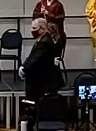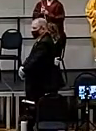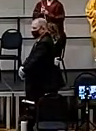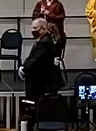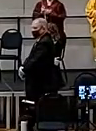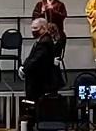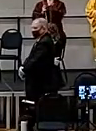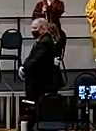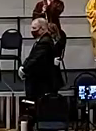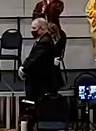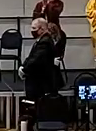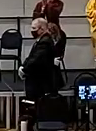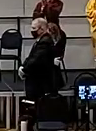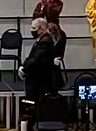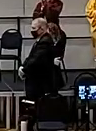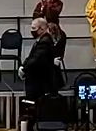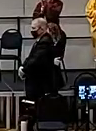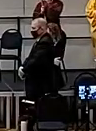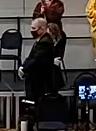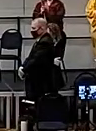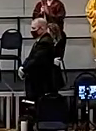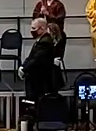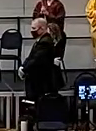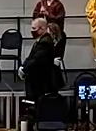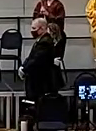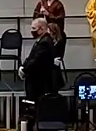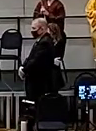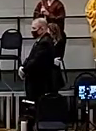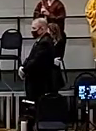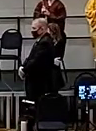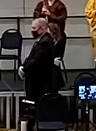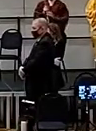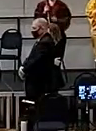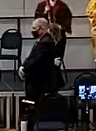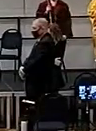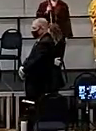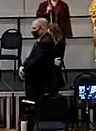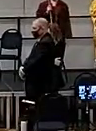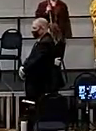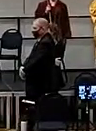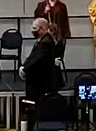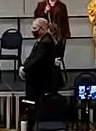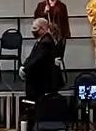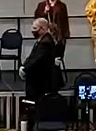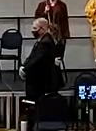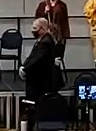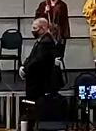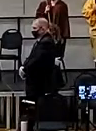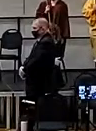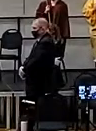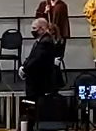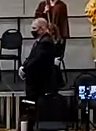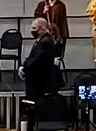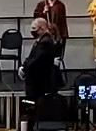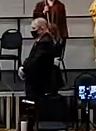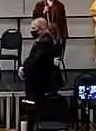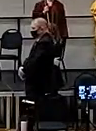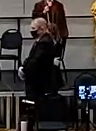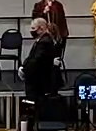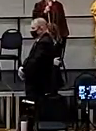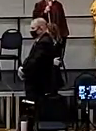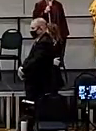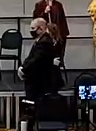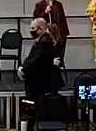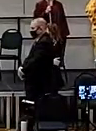She's walking by the musicians, and as she is making her way to the ramp,